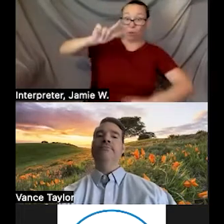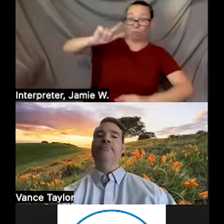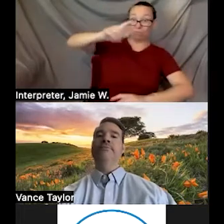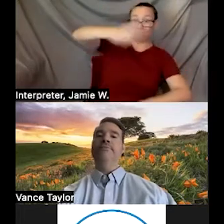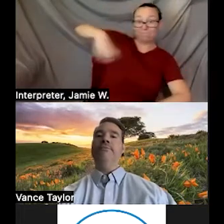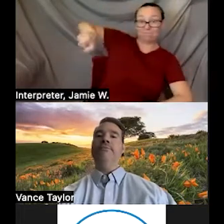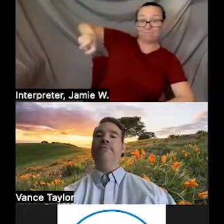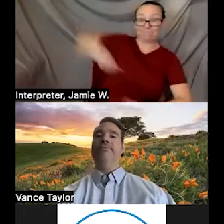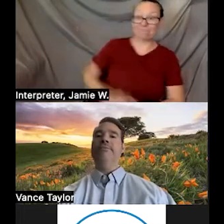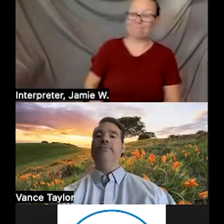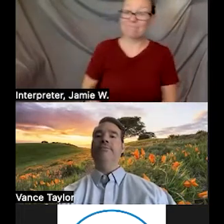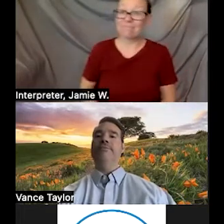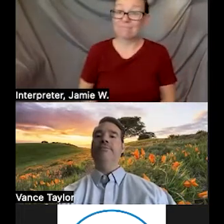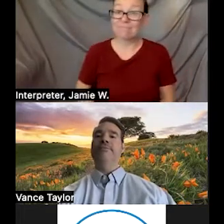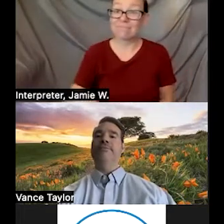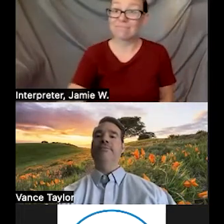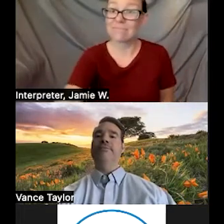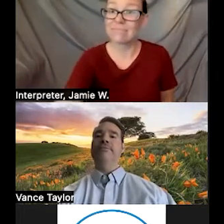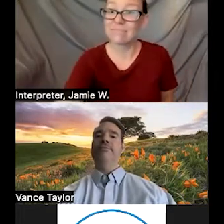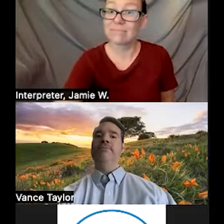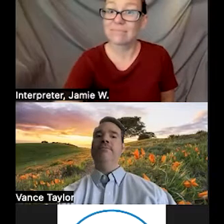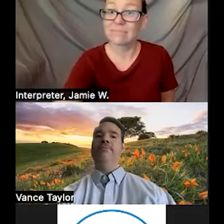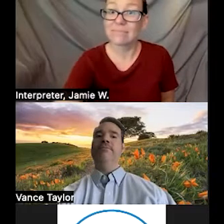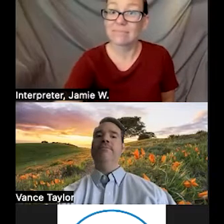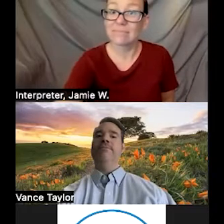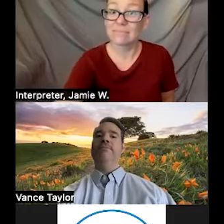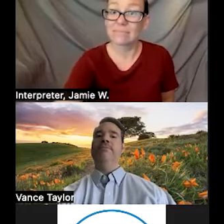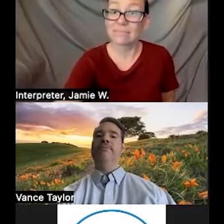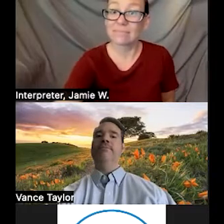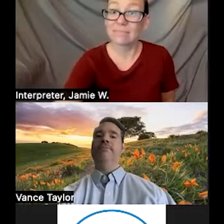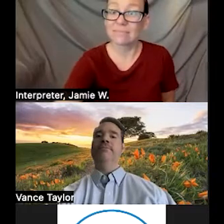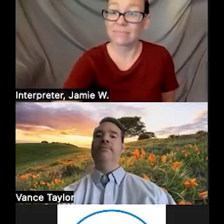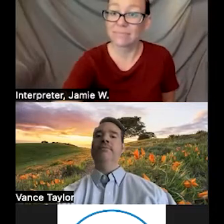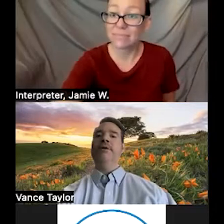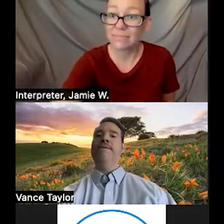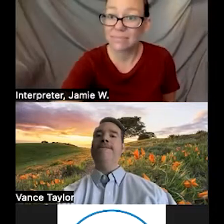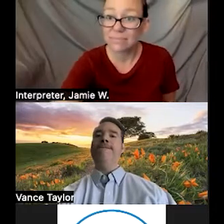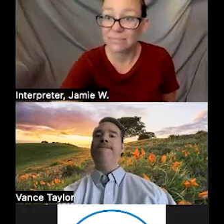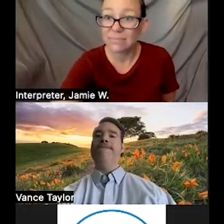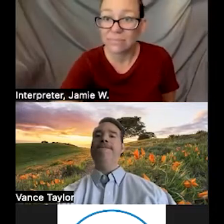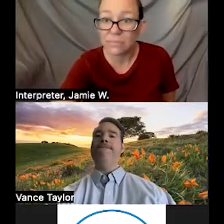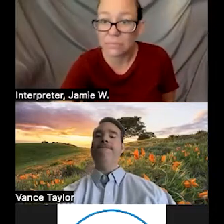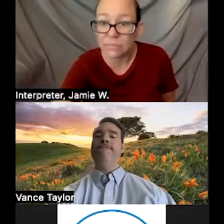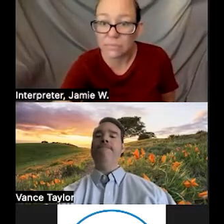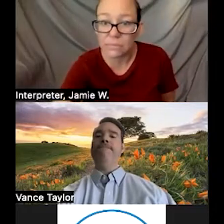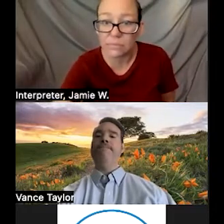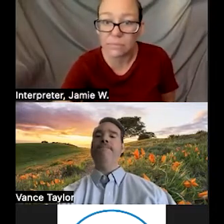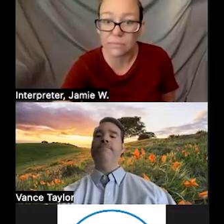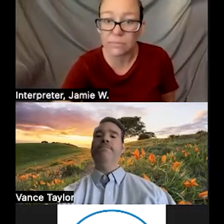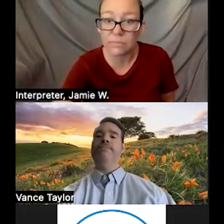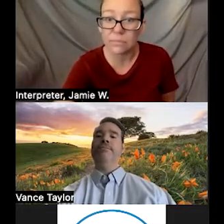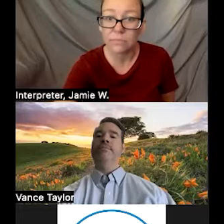Thank you, Vance. That was great. Sharon, she is going to be fielding the questions to the chat. Do we have some questions